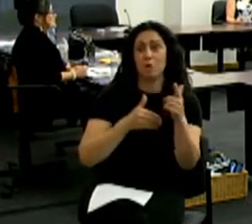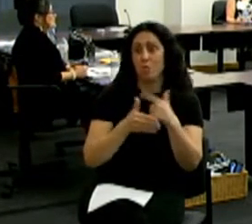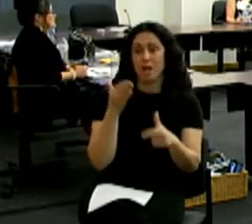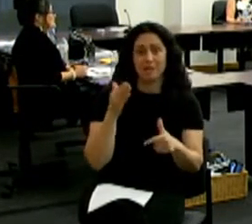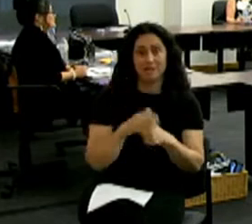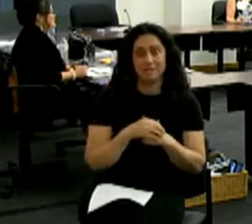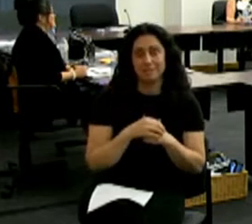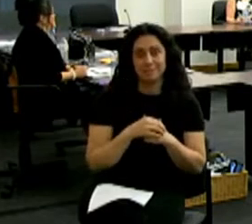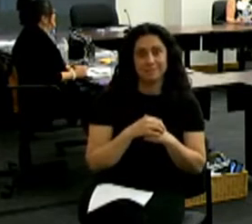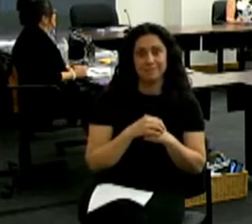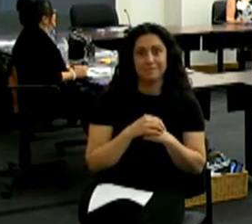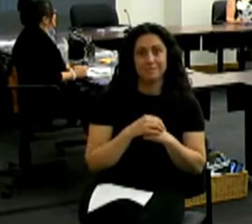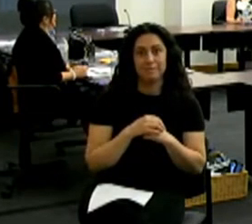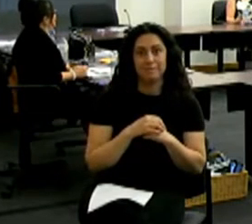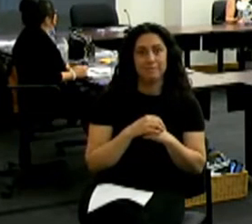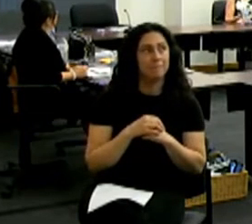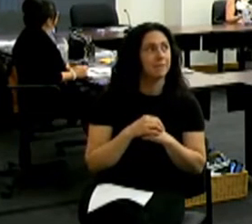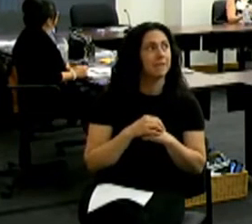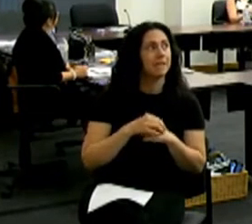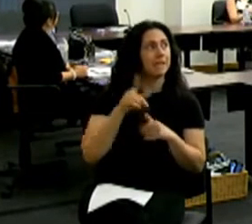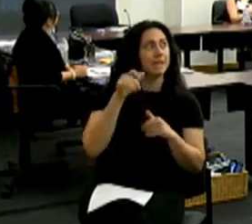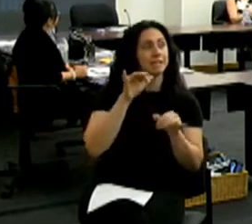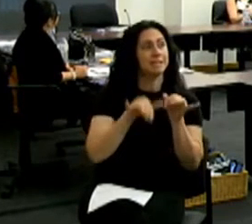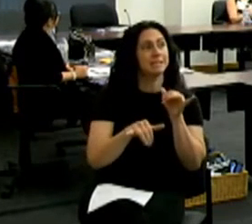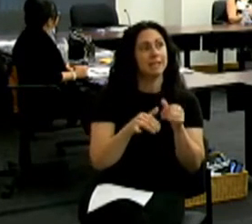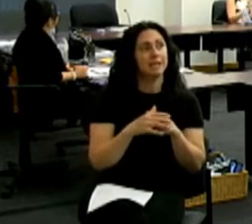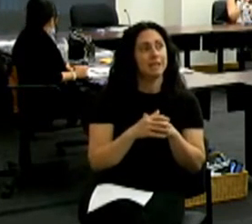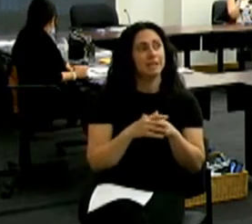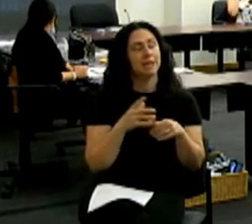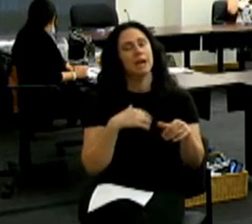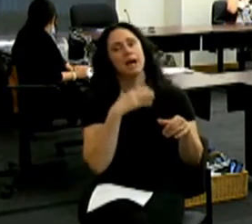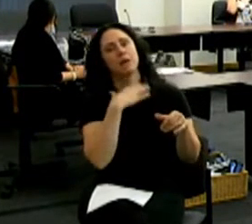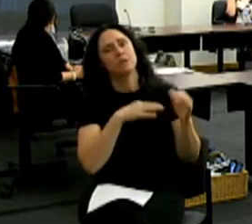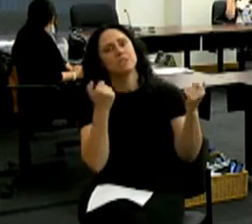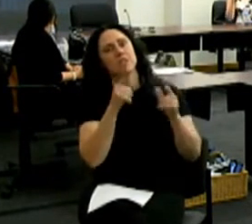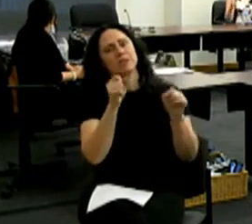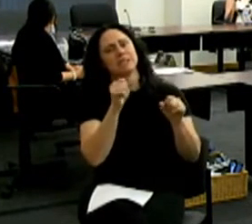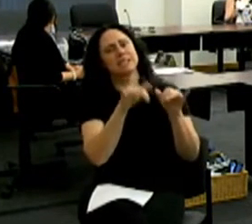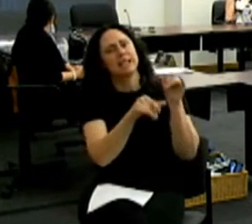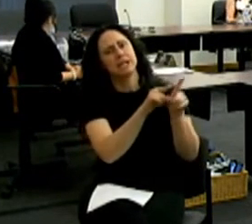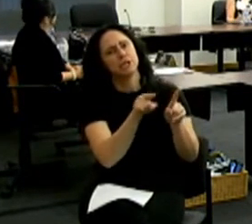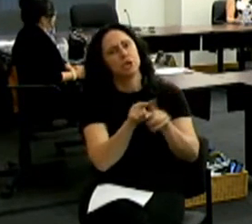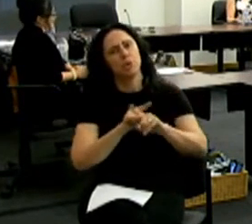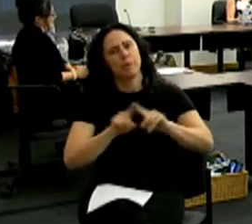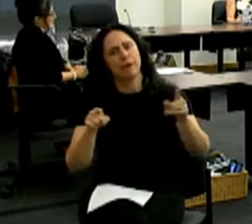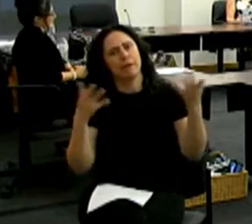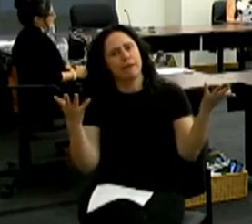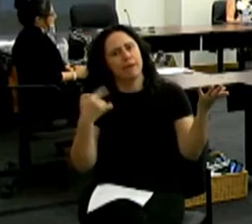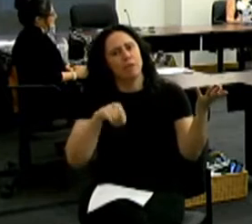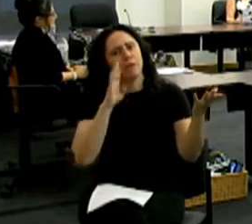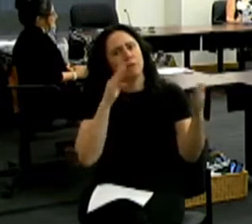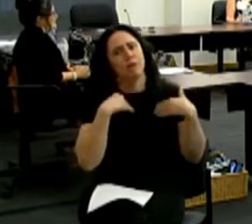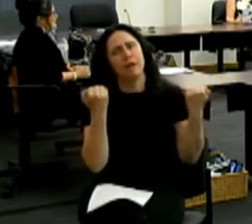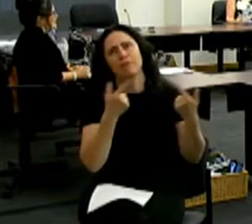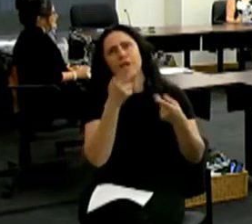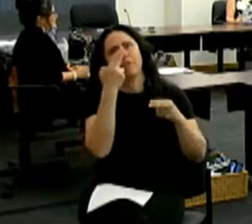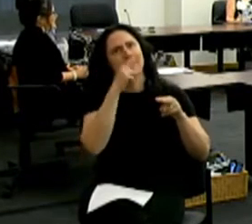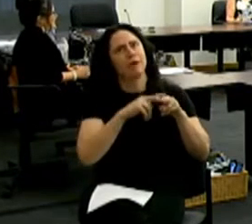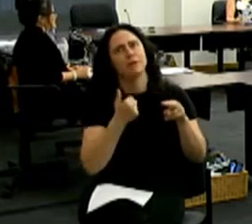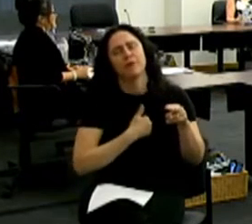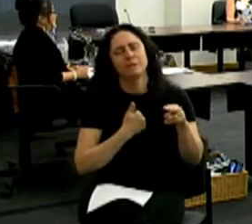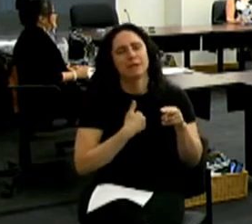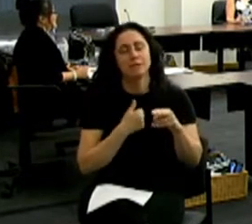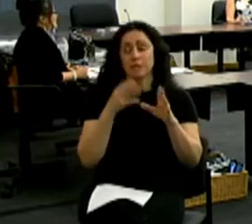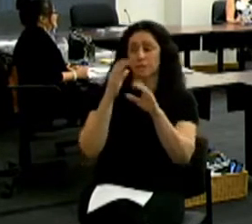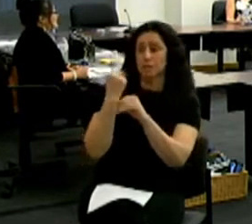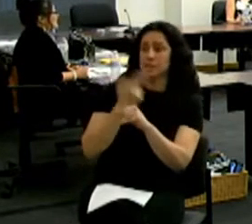yeah. But he's got to stay. So, I wish everyone else could stay too, but yeah. we're gonna have all the fun to ourselves soon,